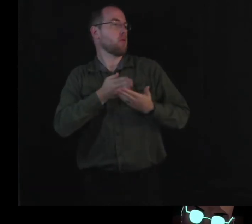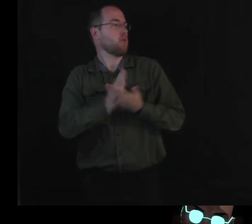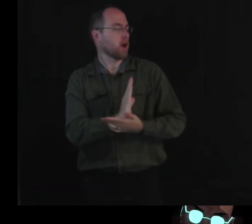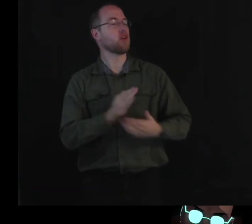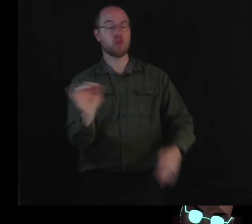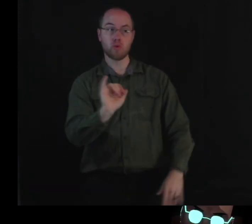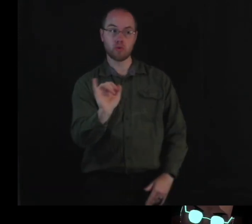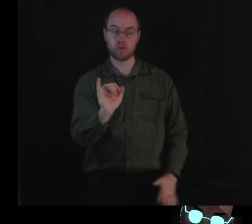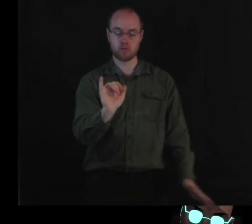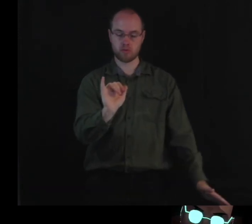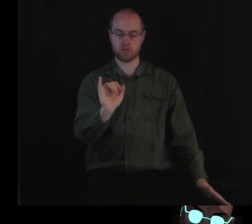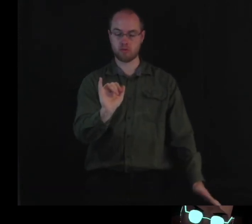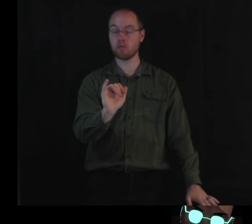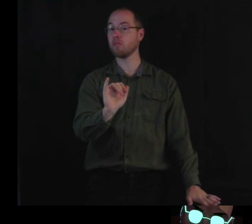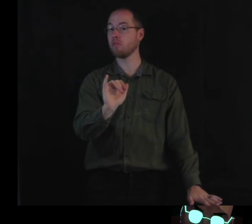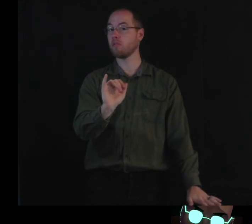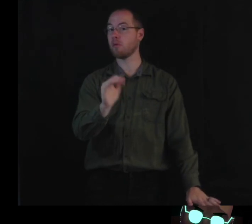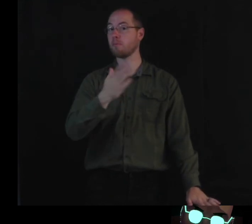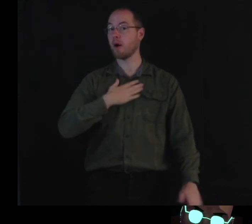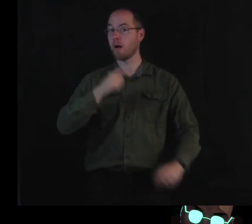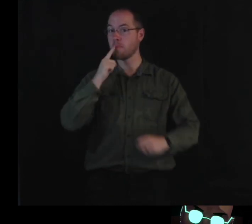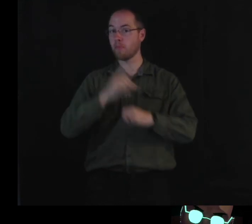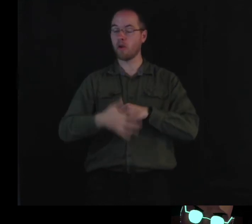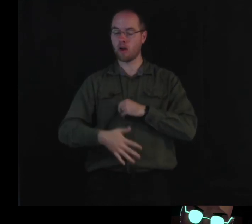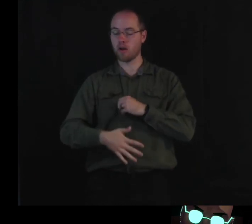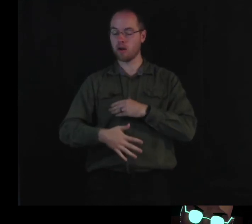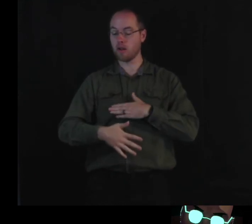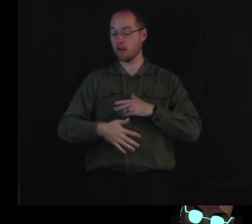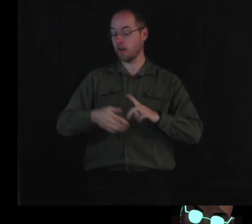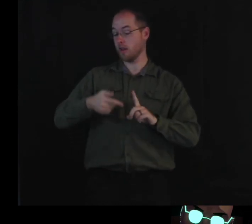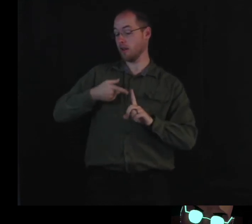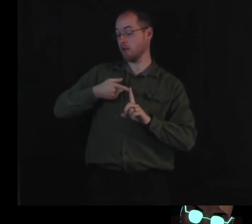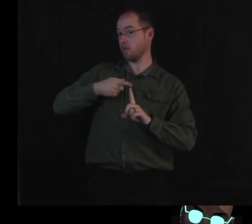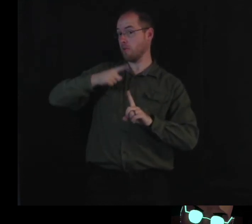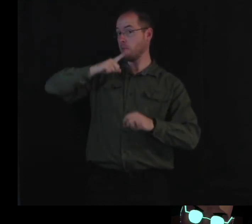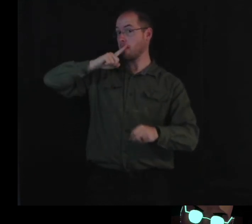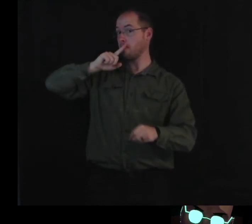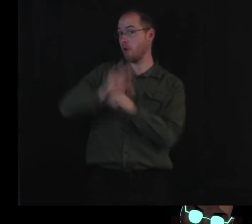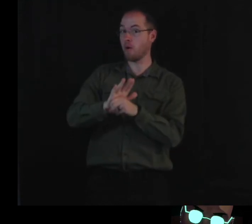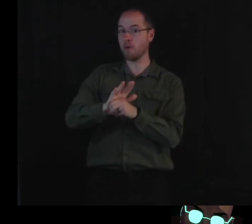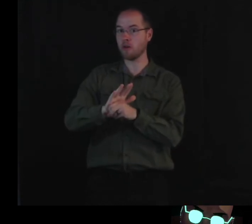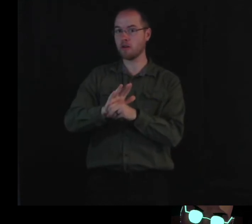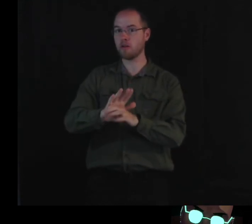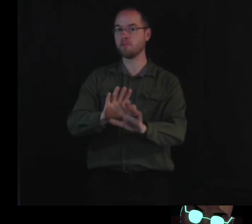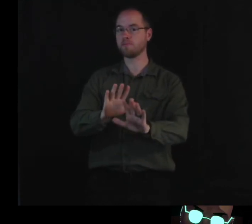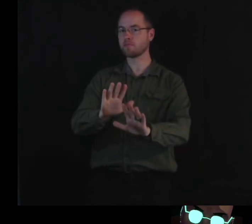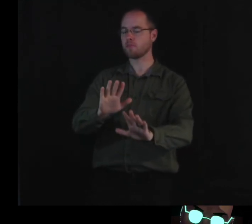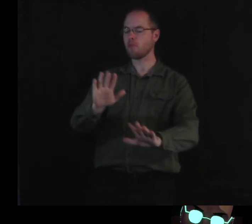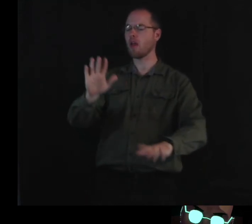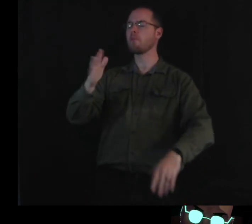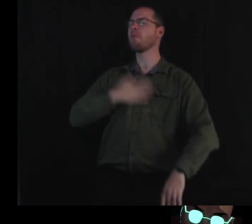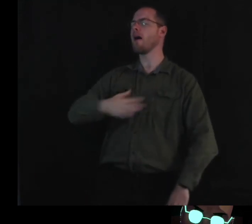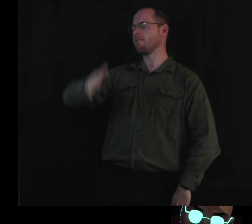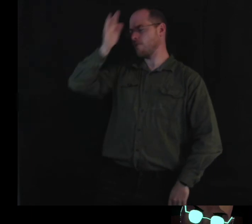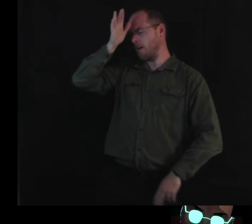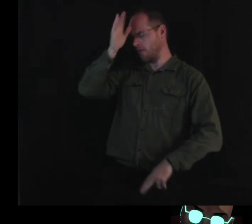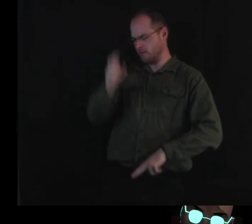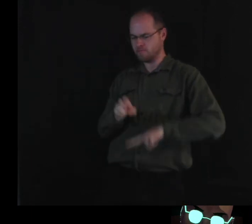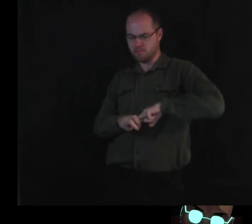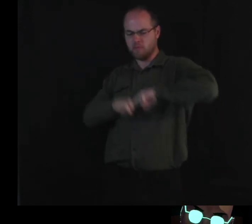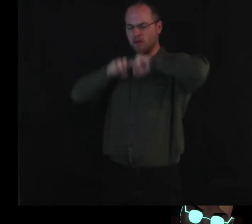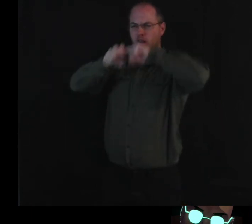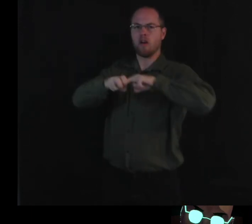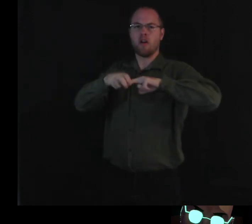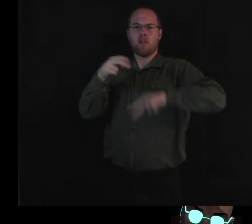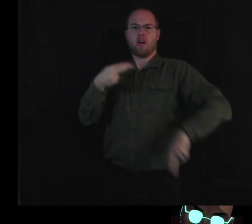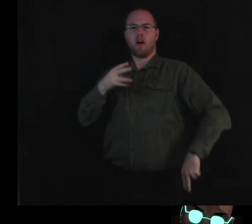You see, my blood is a promise. My father sat on the high table.